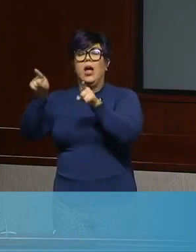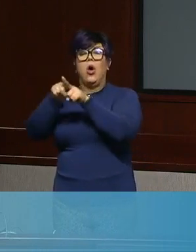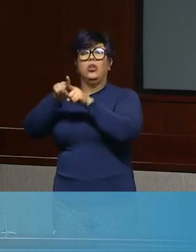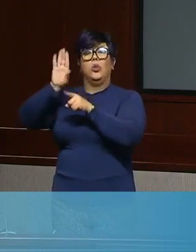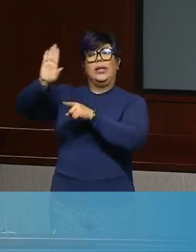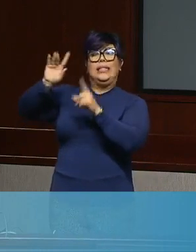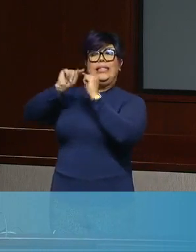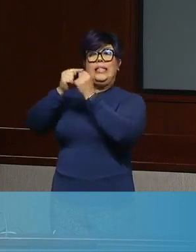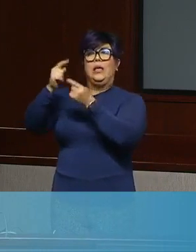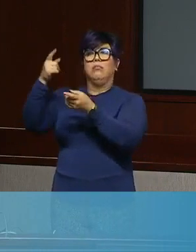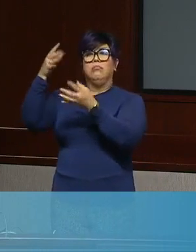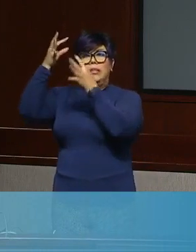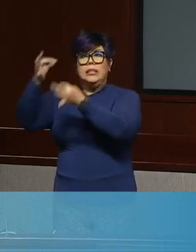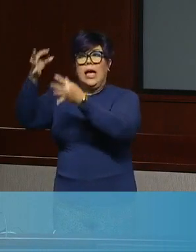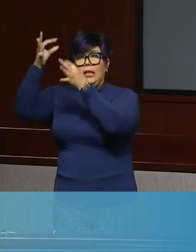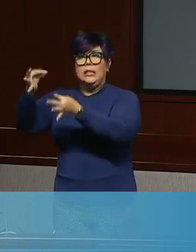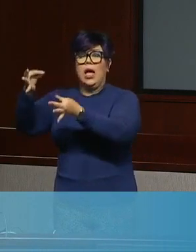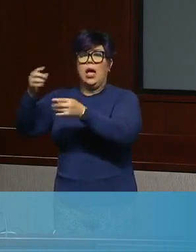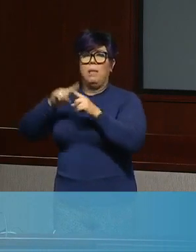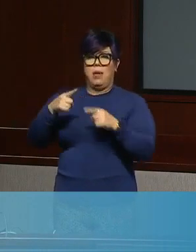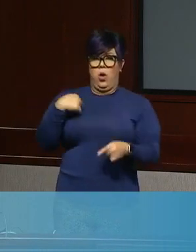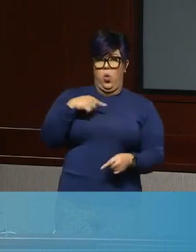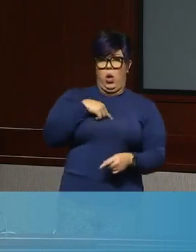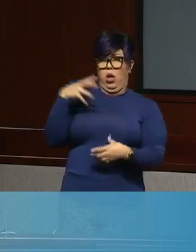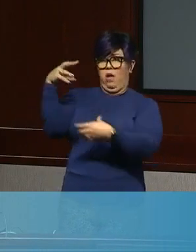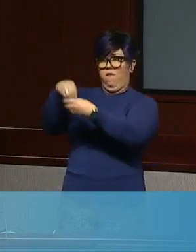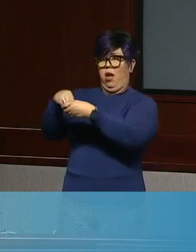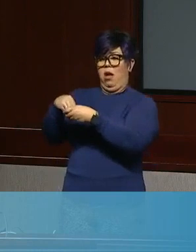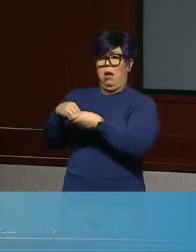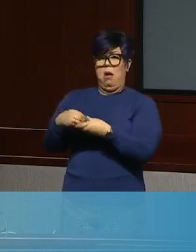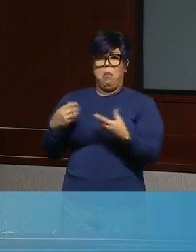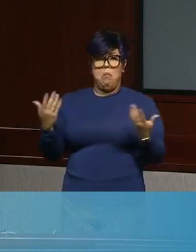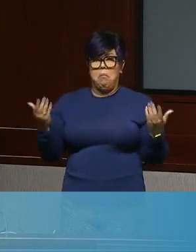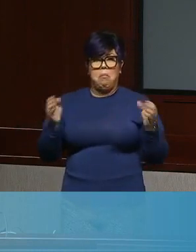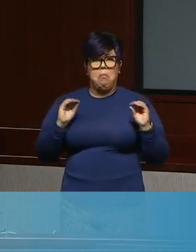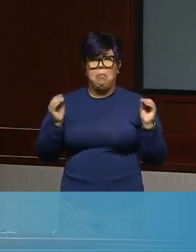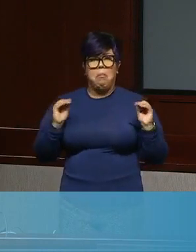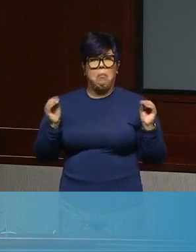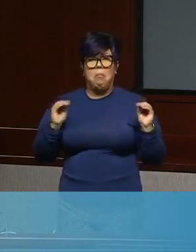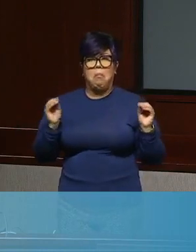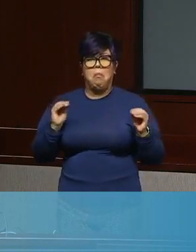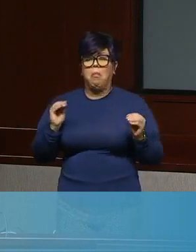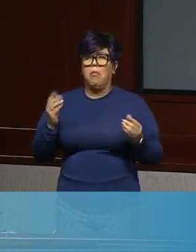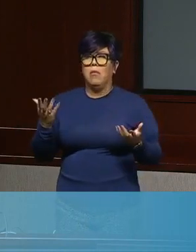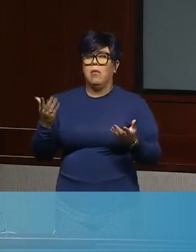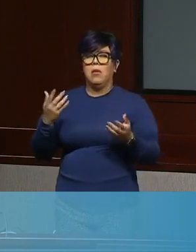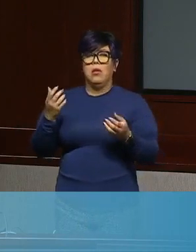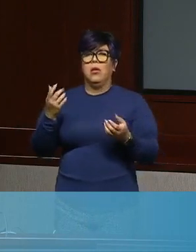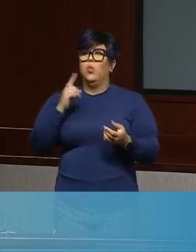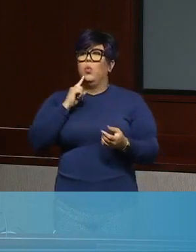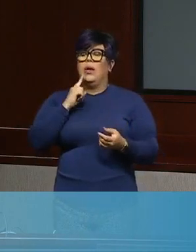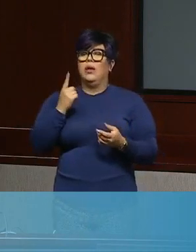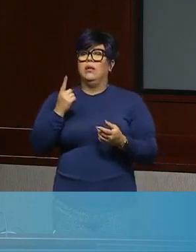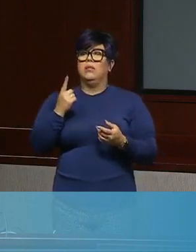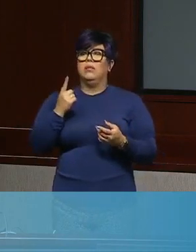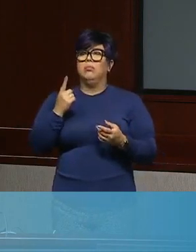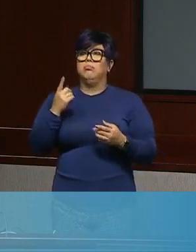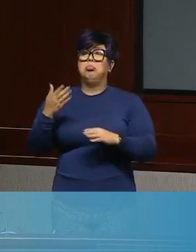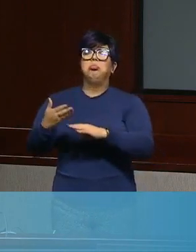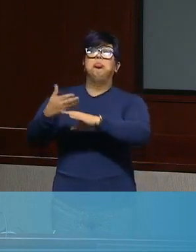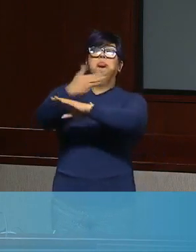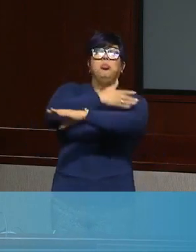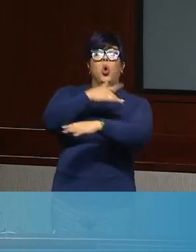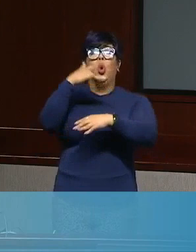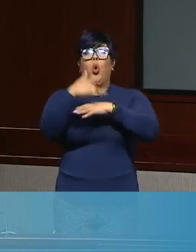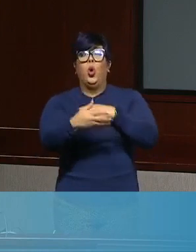decision-making process. Counties are literally being given a heads up, often with little detail, just hours before the state